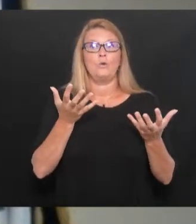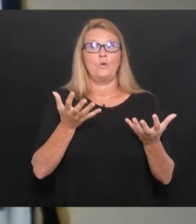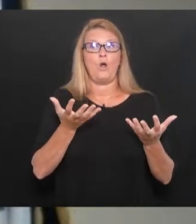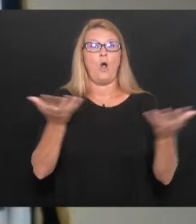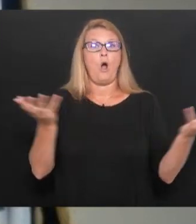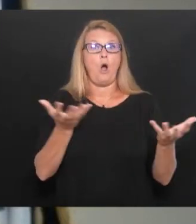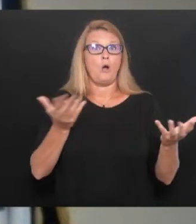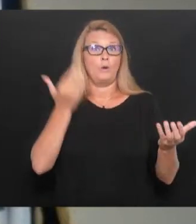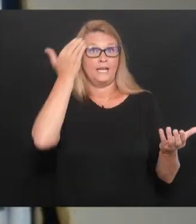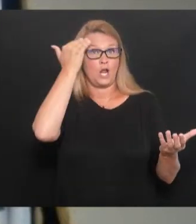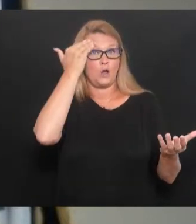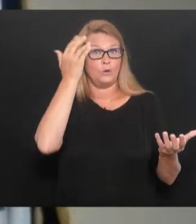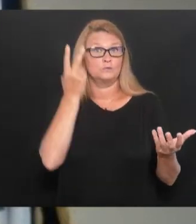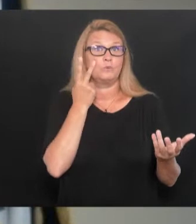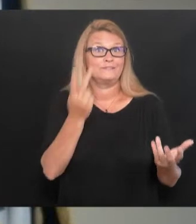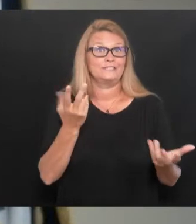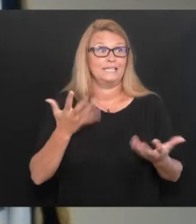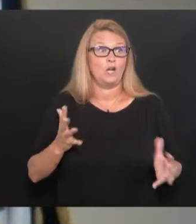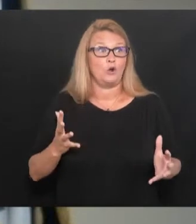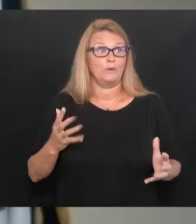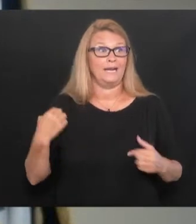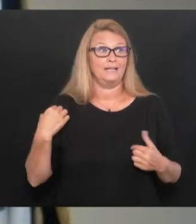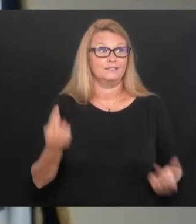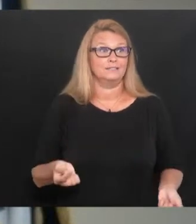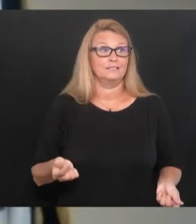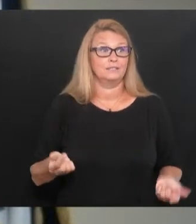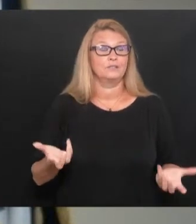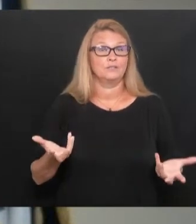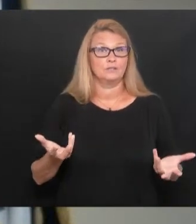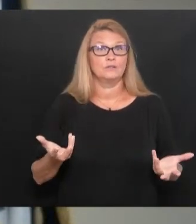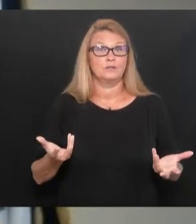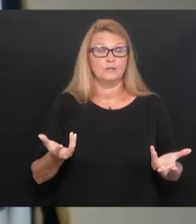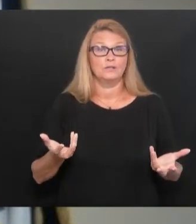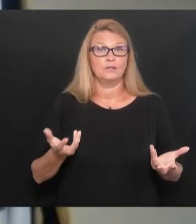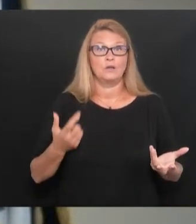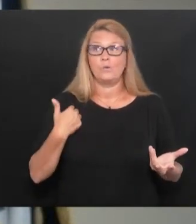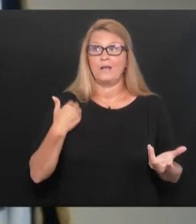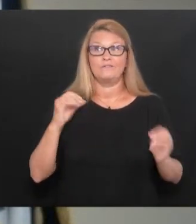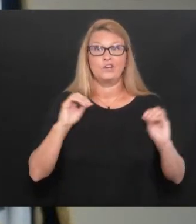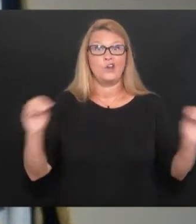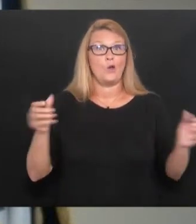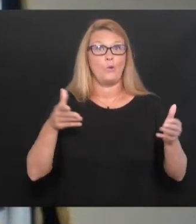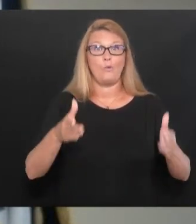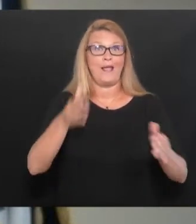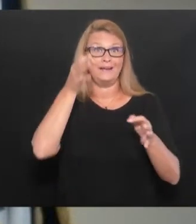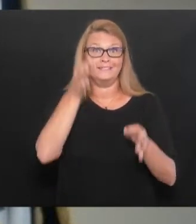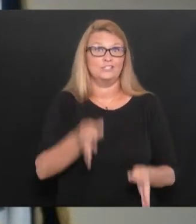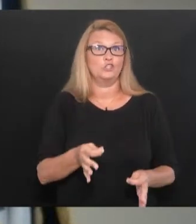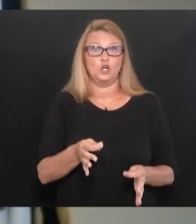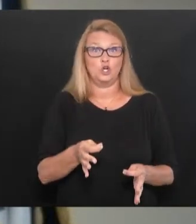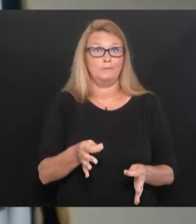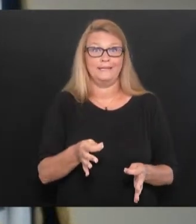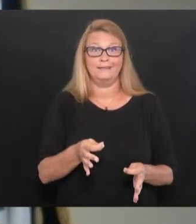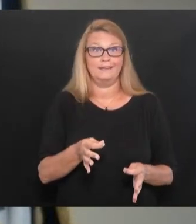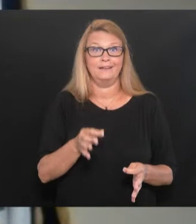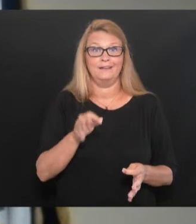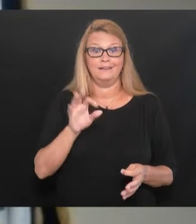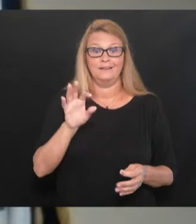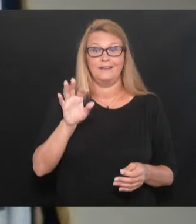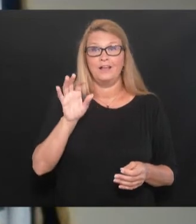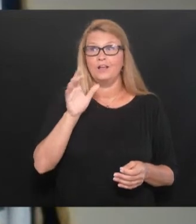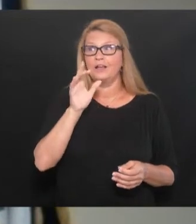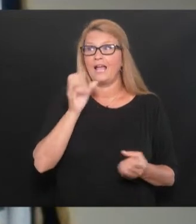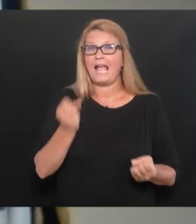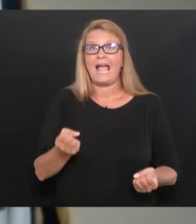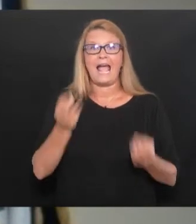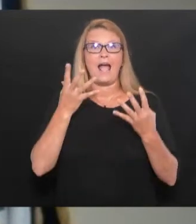sequenced from those individuals who have been positive. So we really have no way to determine of that 665, how many would be the